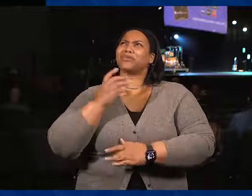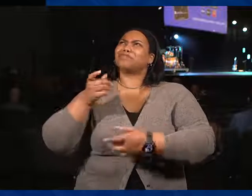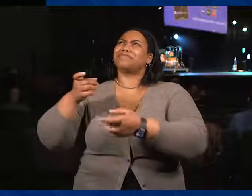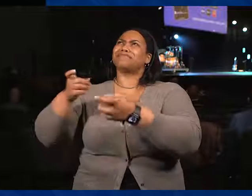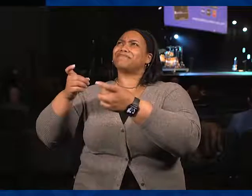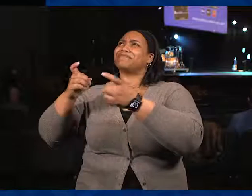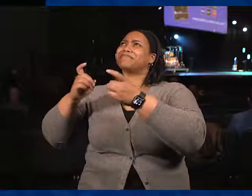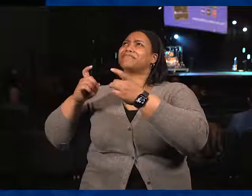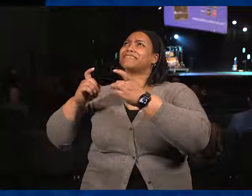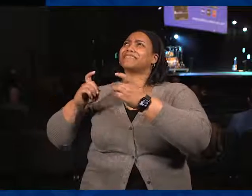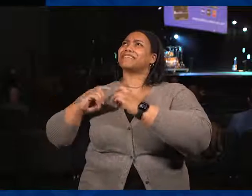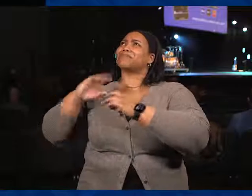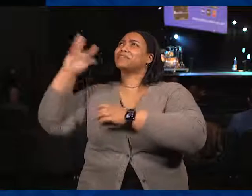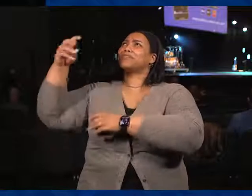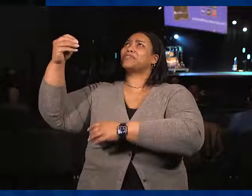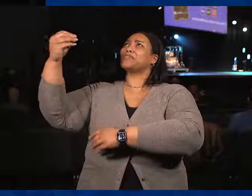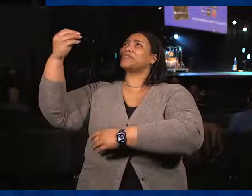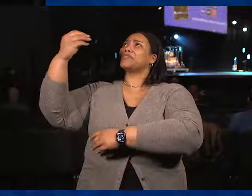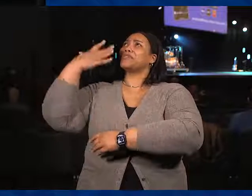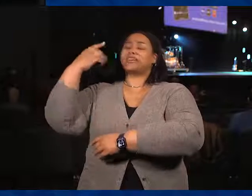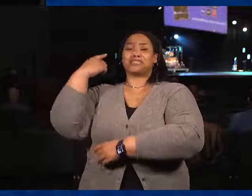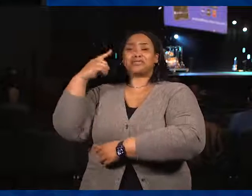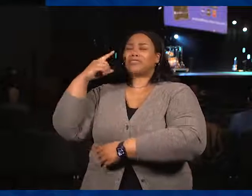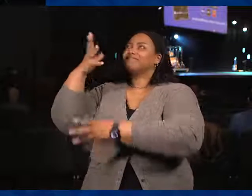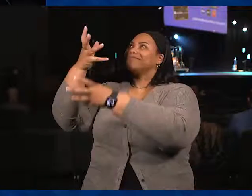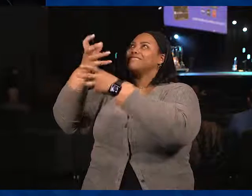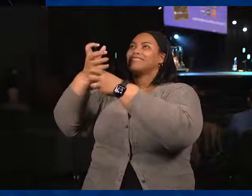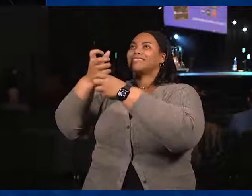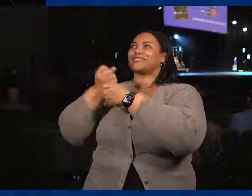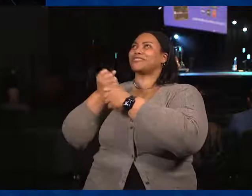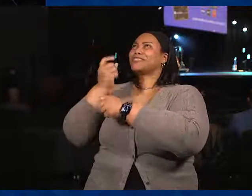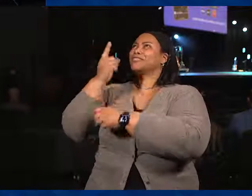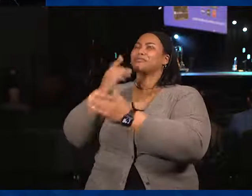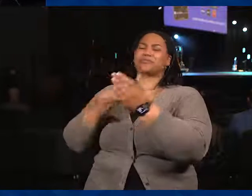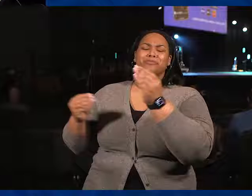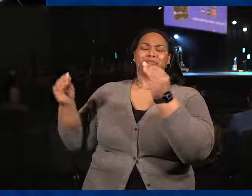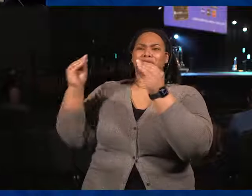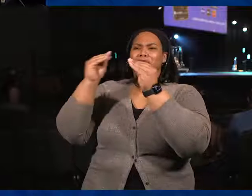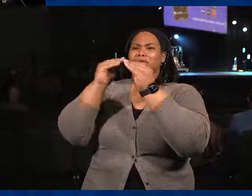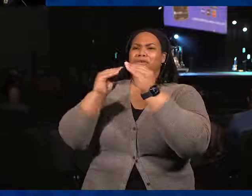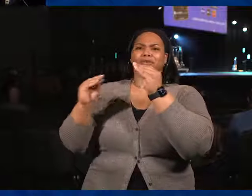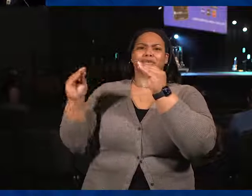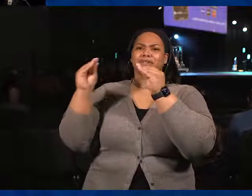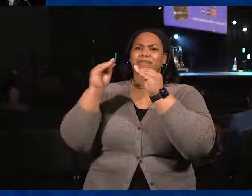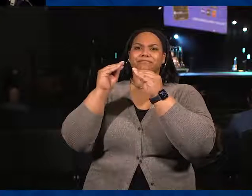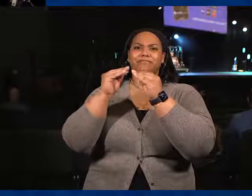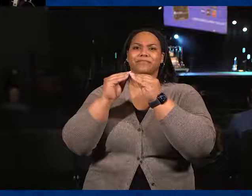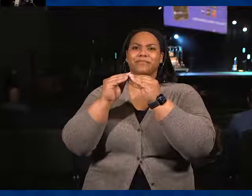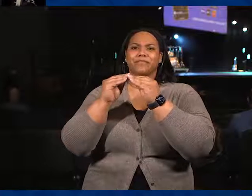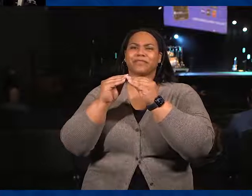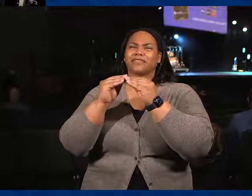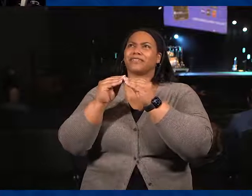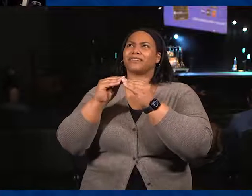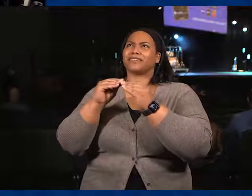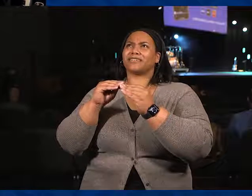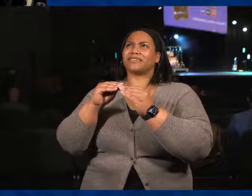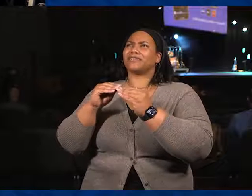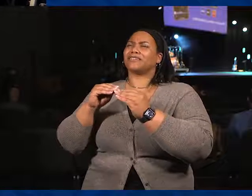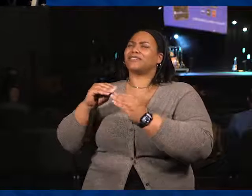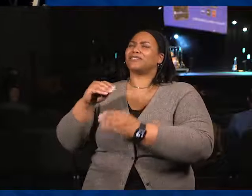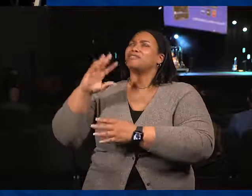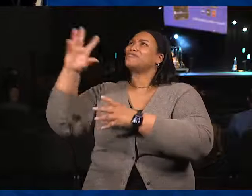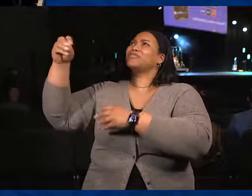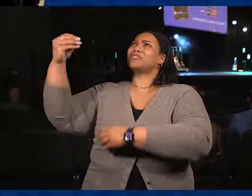Oh, for grace to trust him more. Oh, for grace